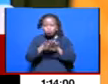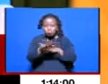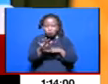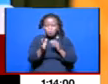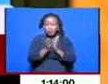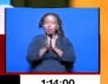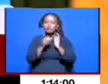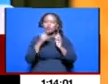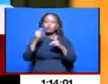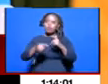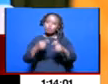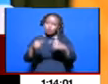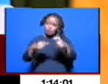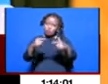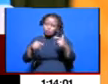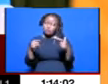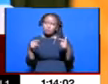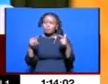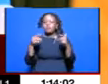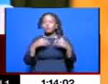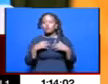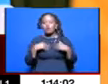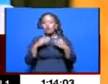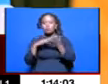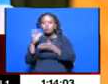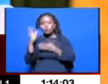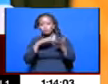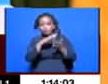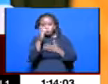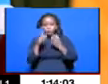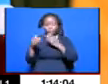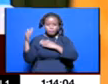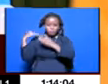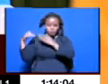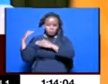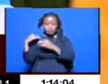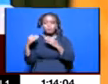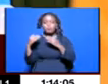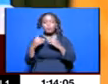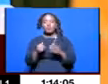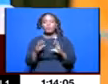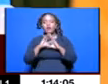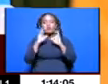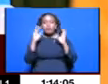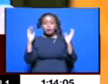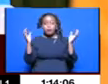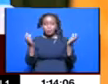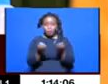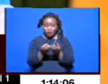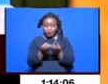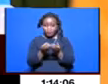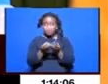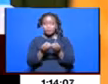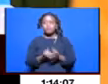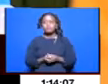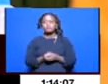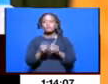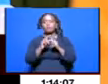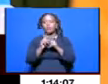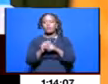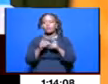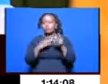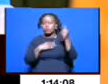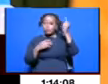continues sprouting in parts of the world. I think that